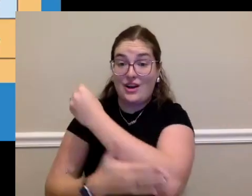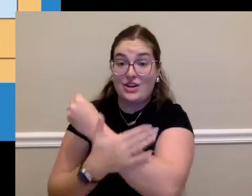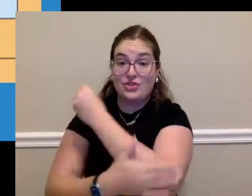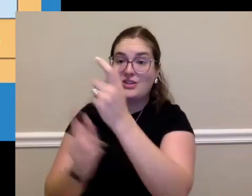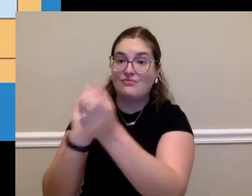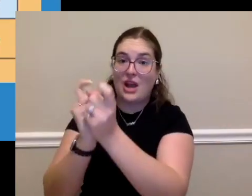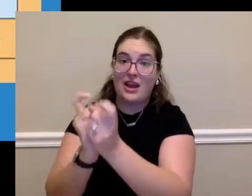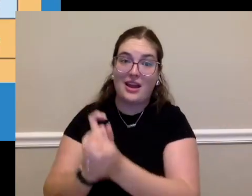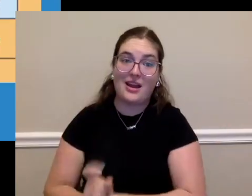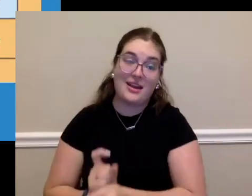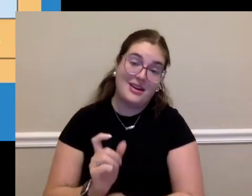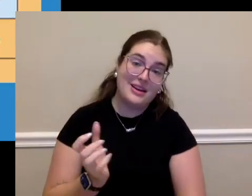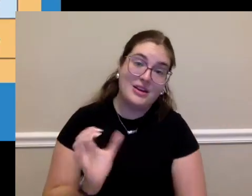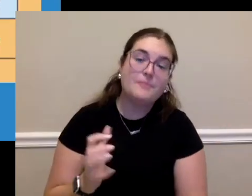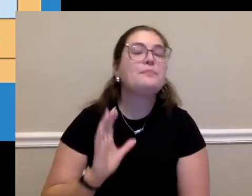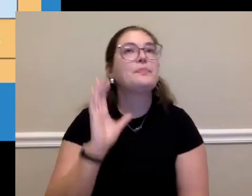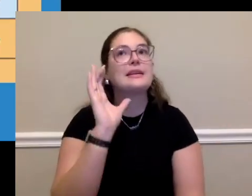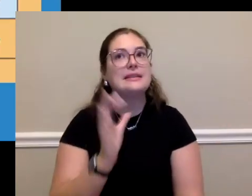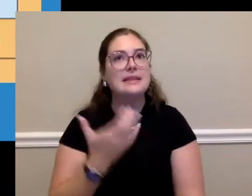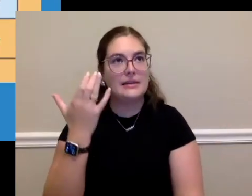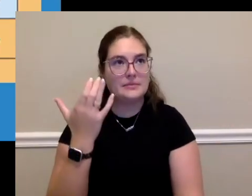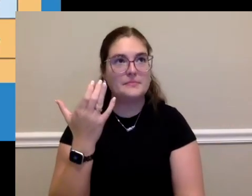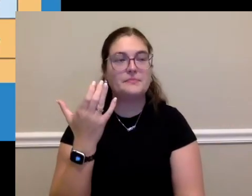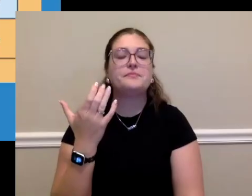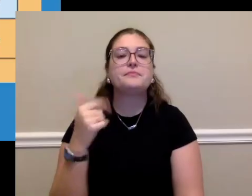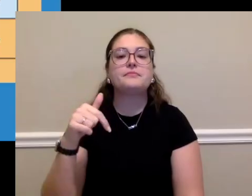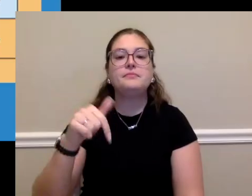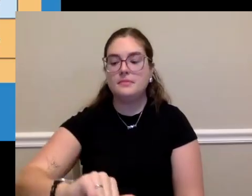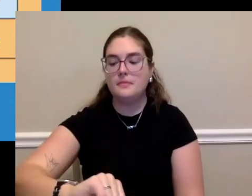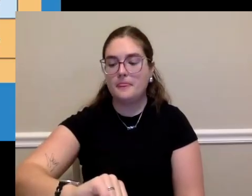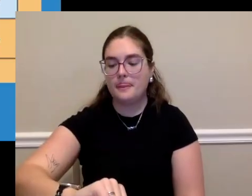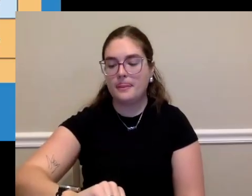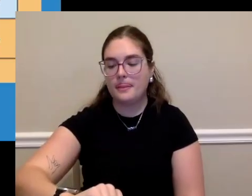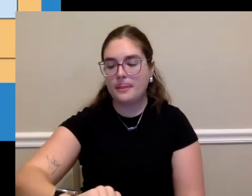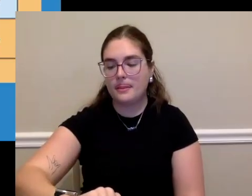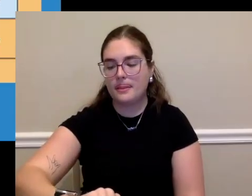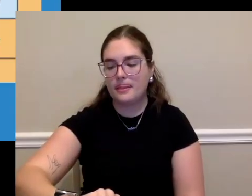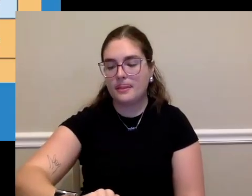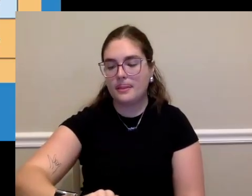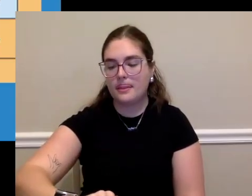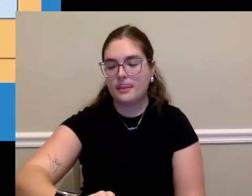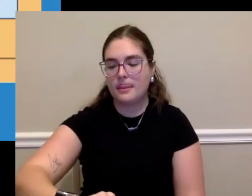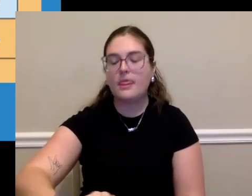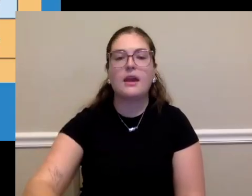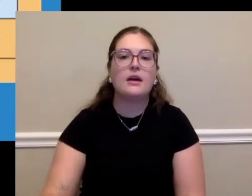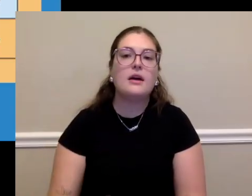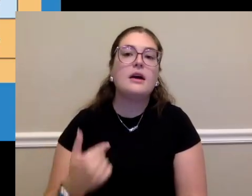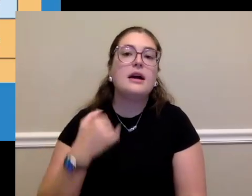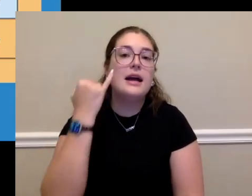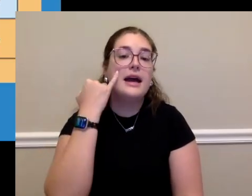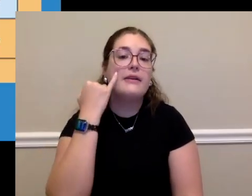So it's like it seems like basically we're in this period where the idea is out there in the